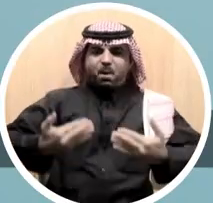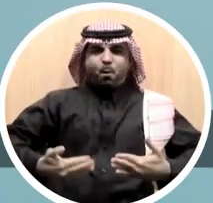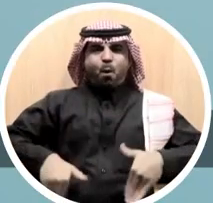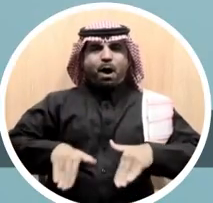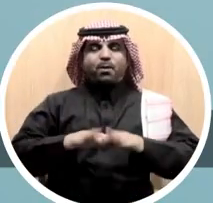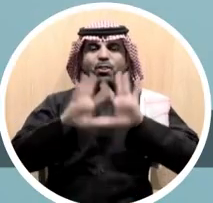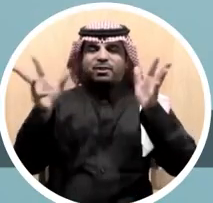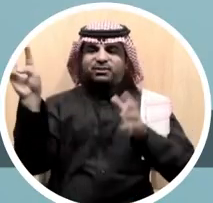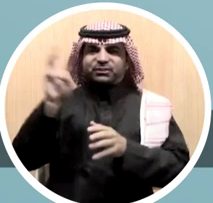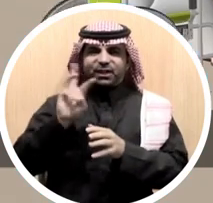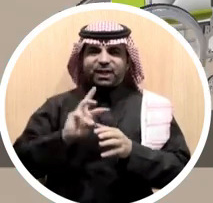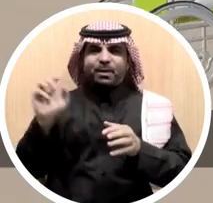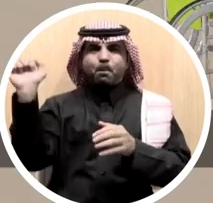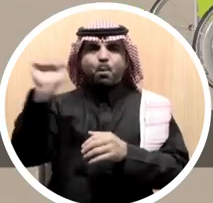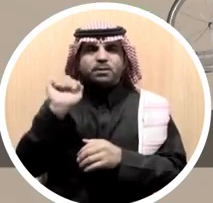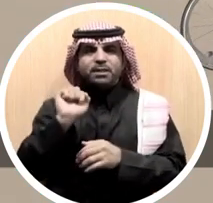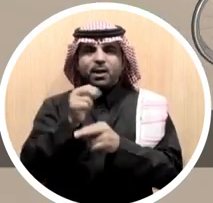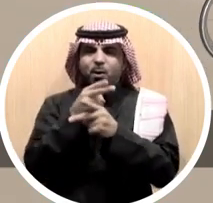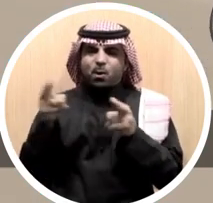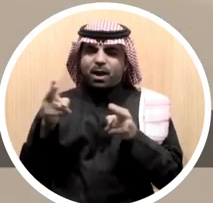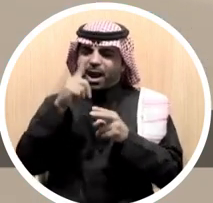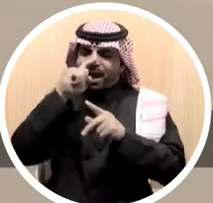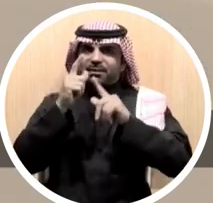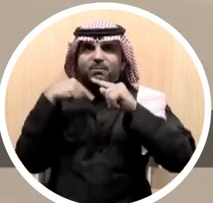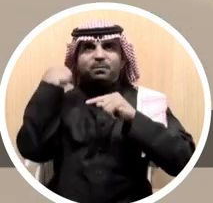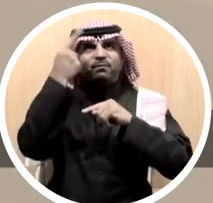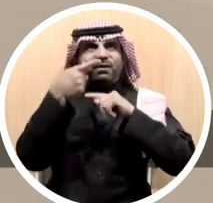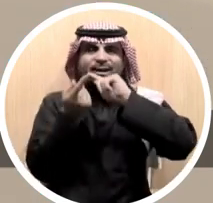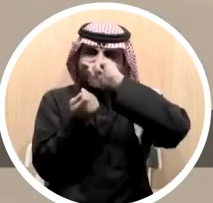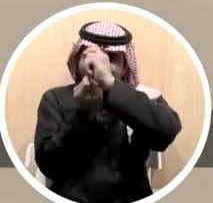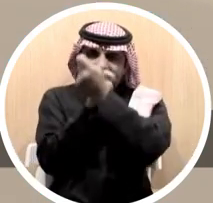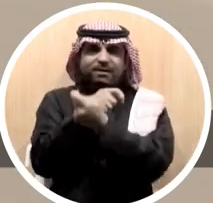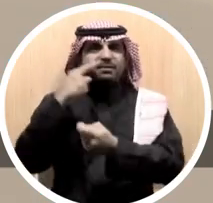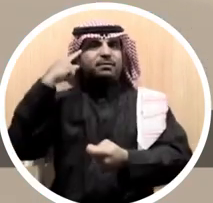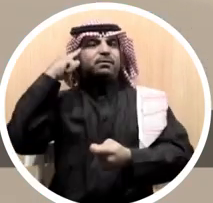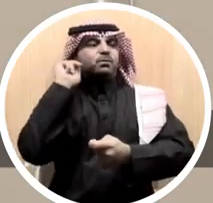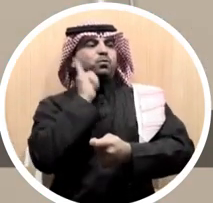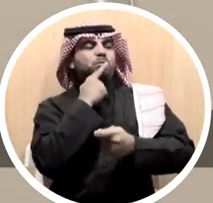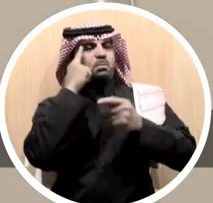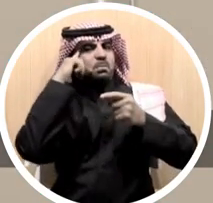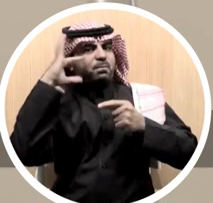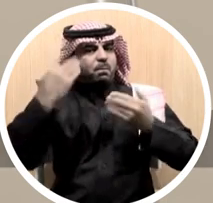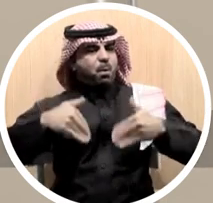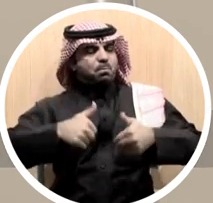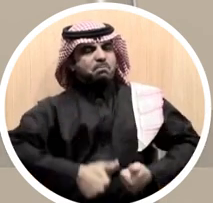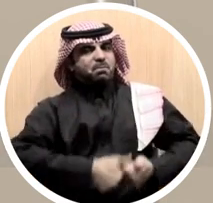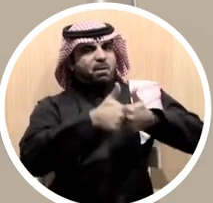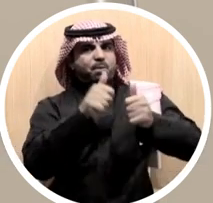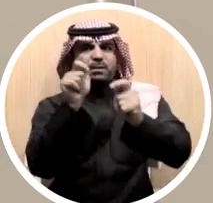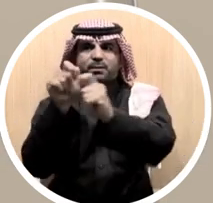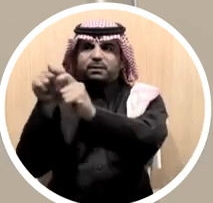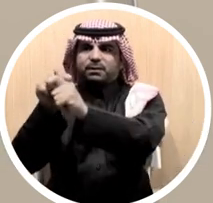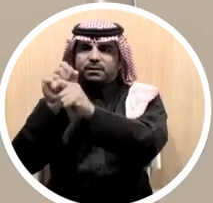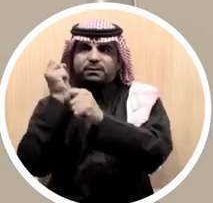and ultimately assist universal access and disability-friendly environments, products, and websites. We see the